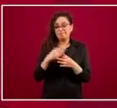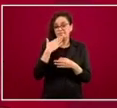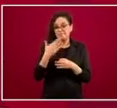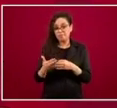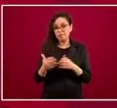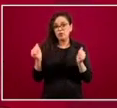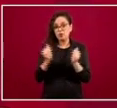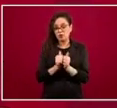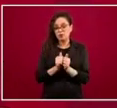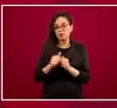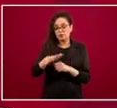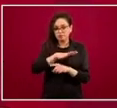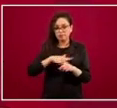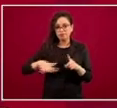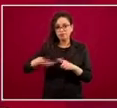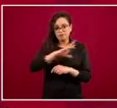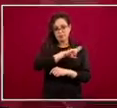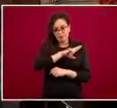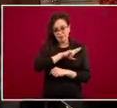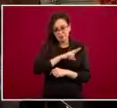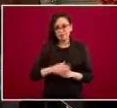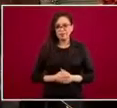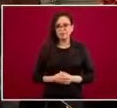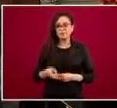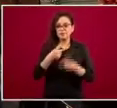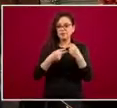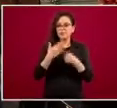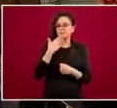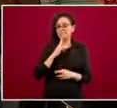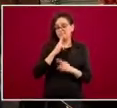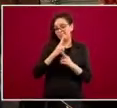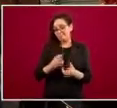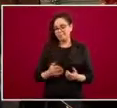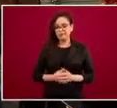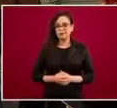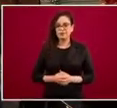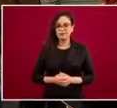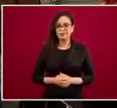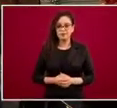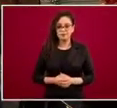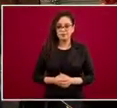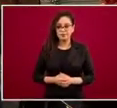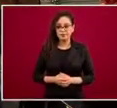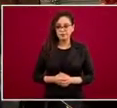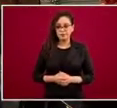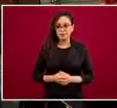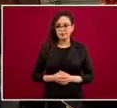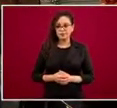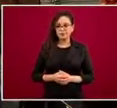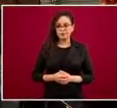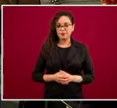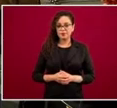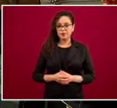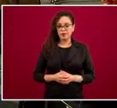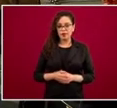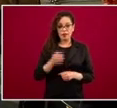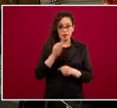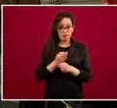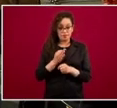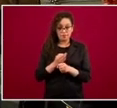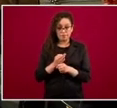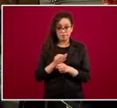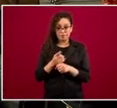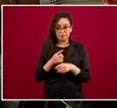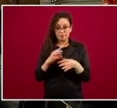you understand what is the meaning behind these measures and what is the importance behind these measures.